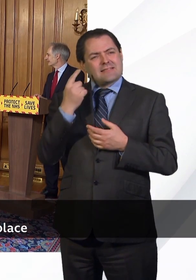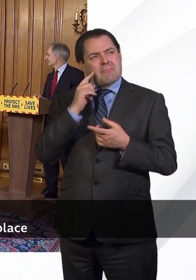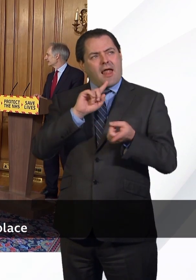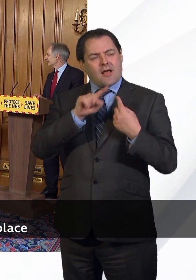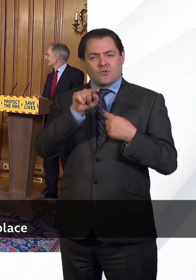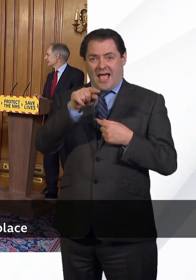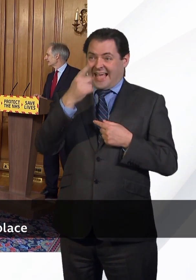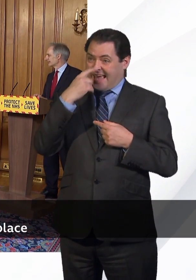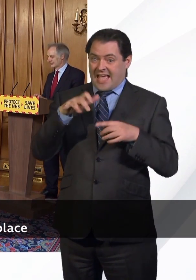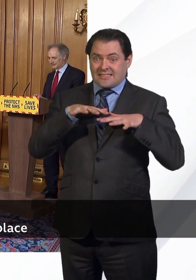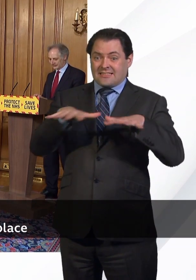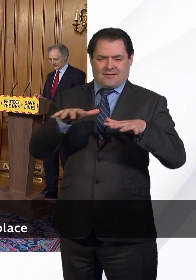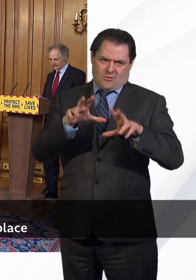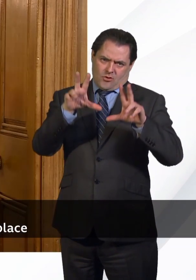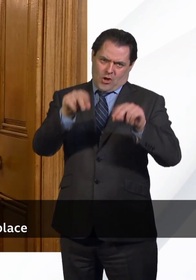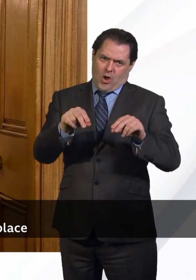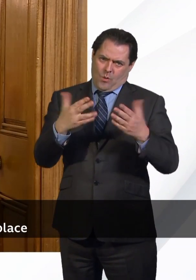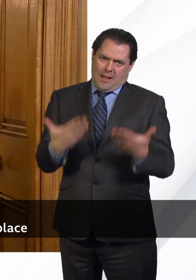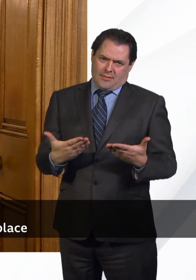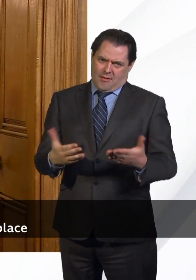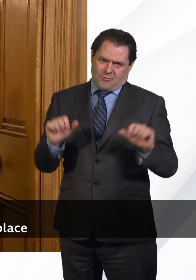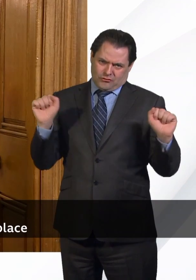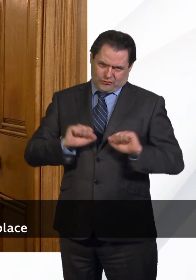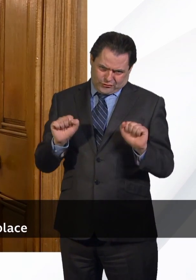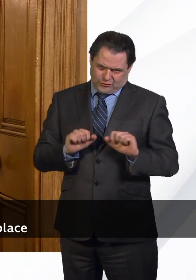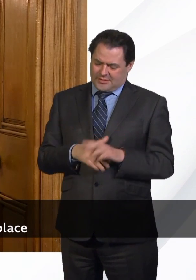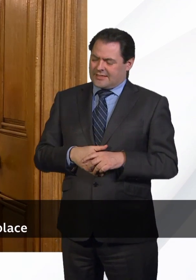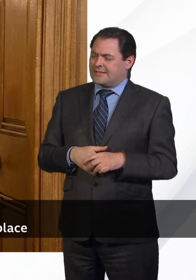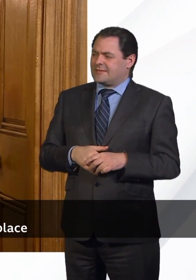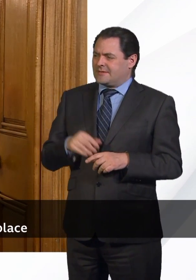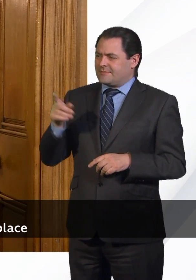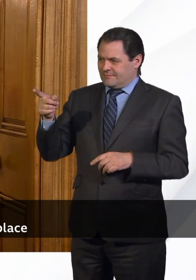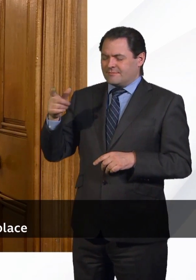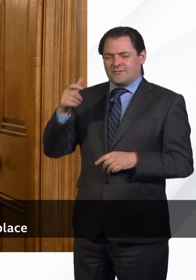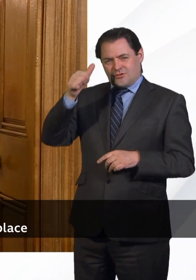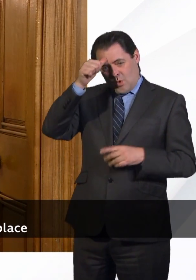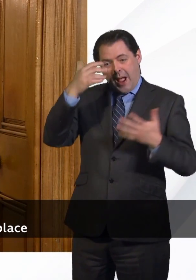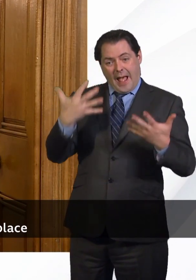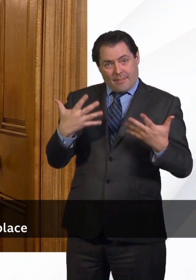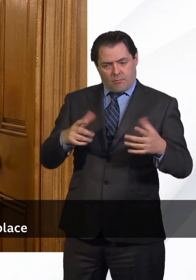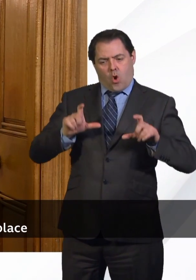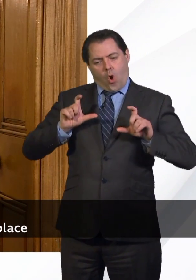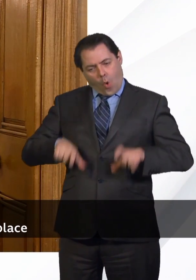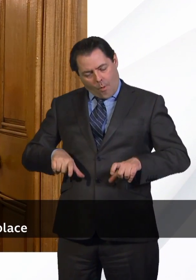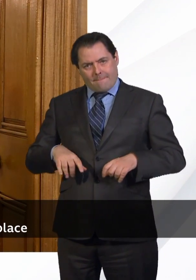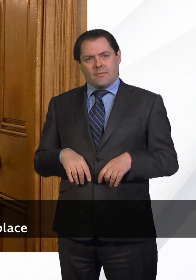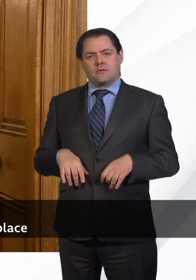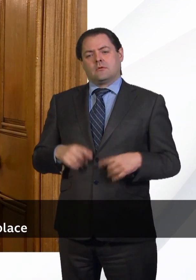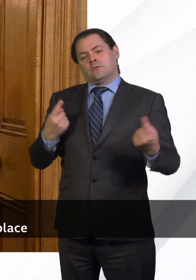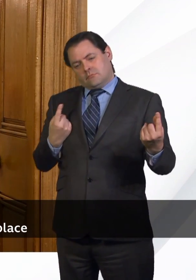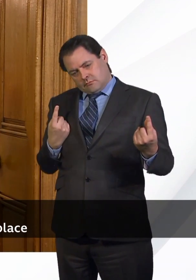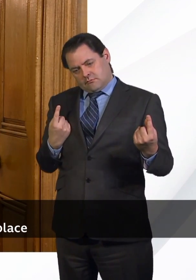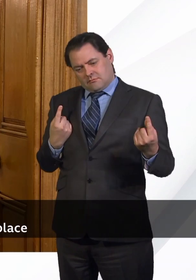The slightly longer answer is that even with social distancing measures, there still are some